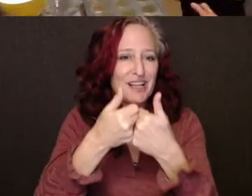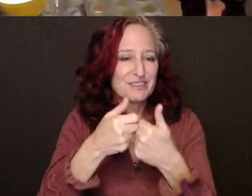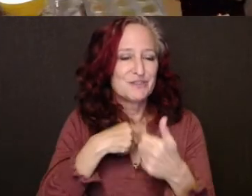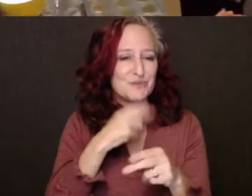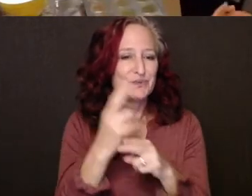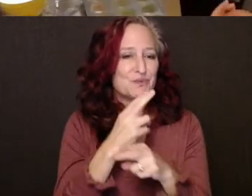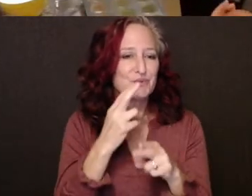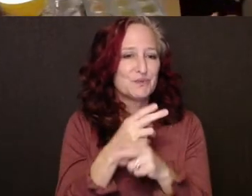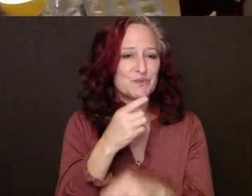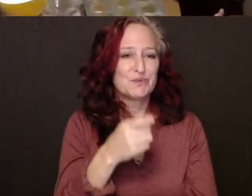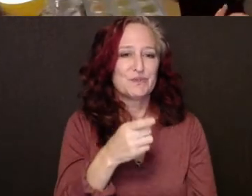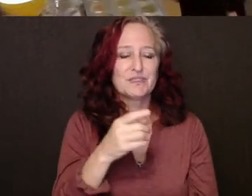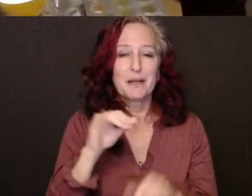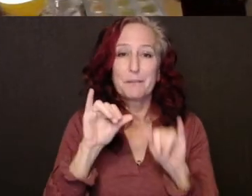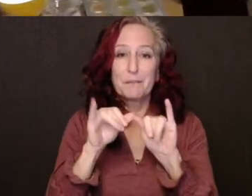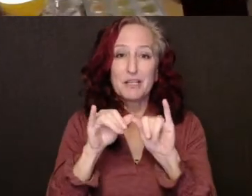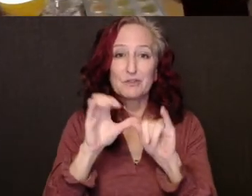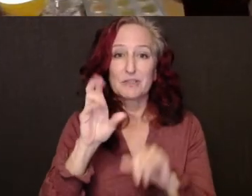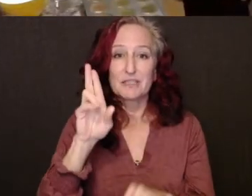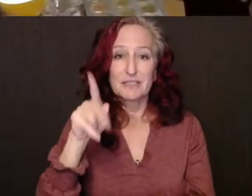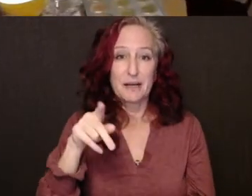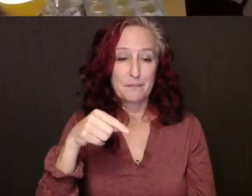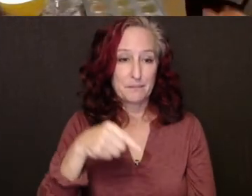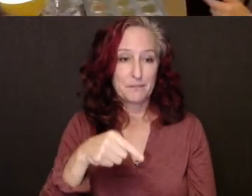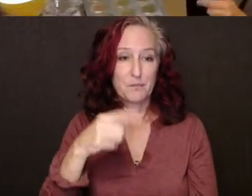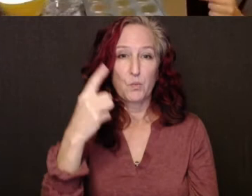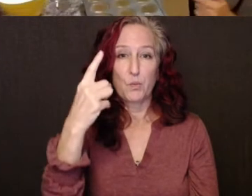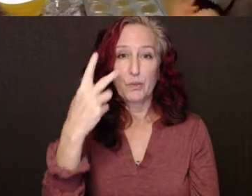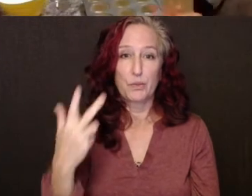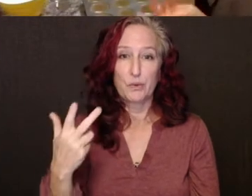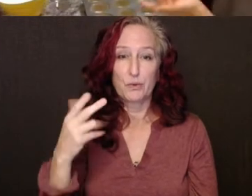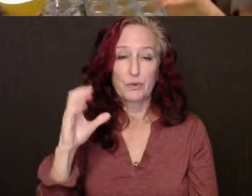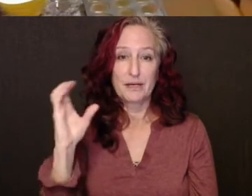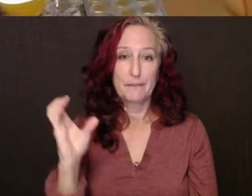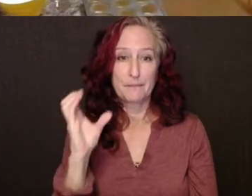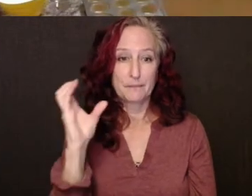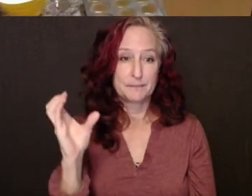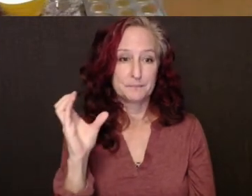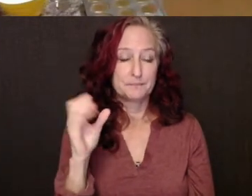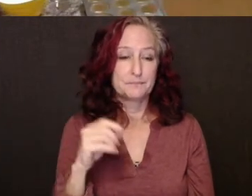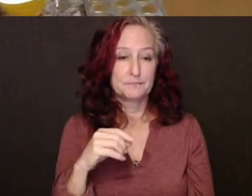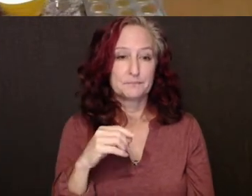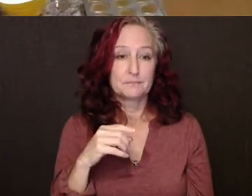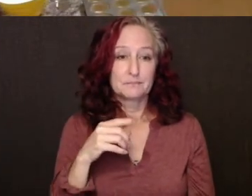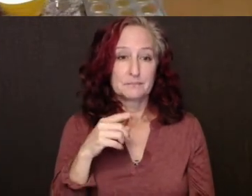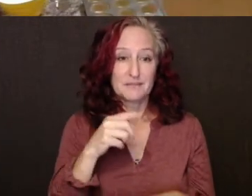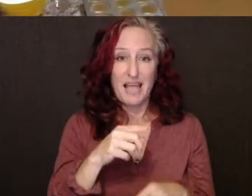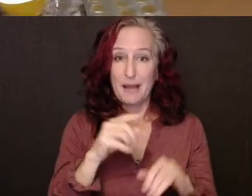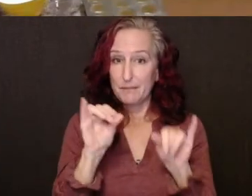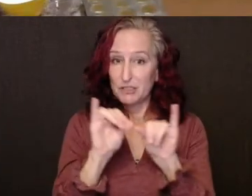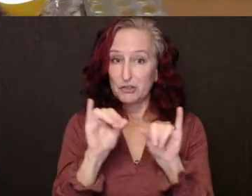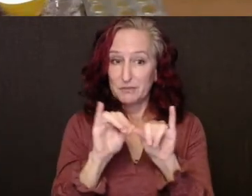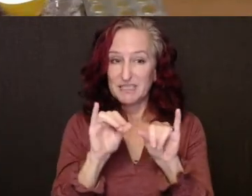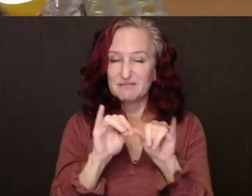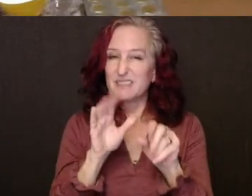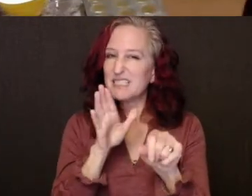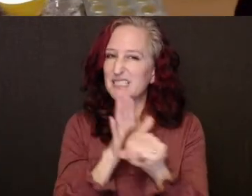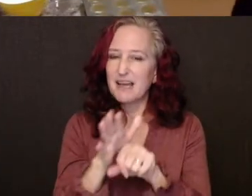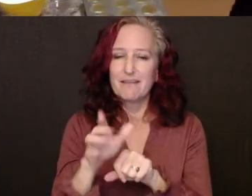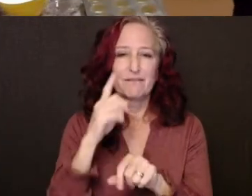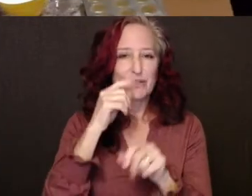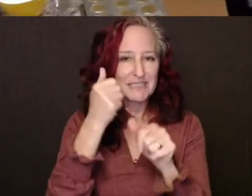use an ice cream scoop, works very well. That's probably the most efficient. I, for some reason, like to